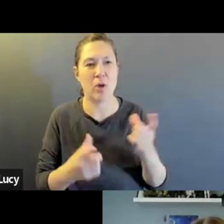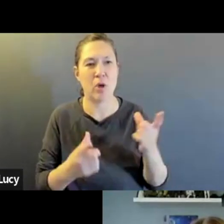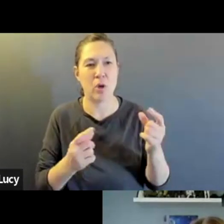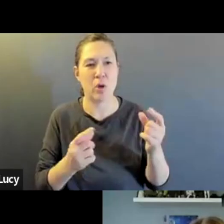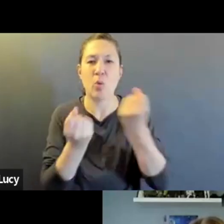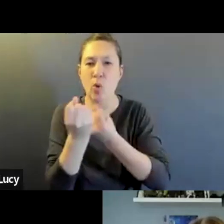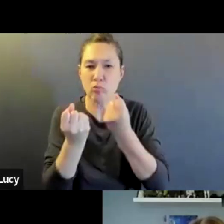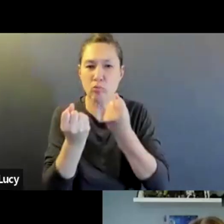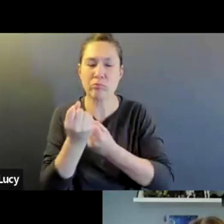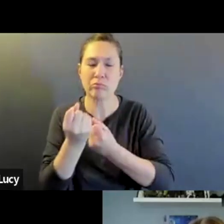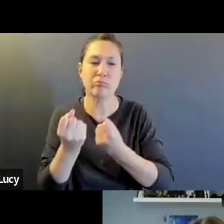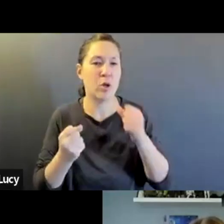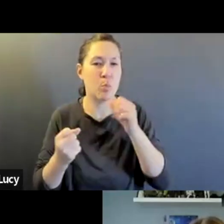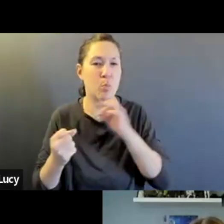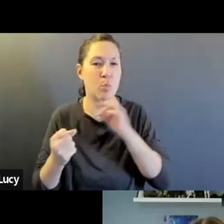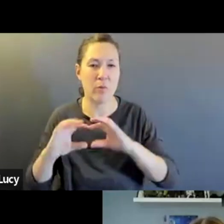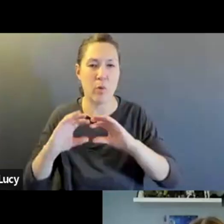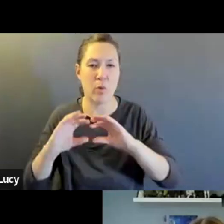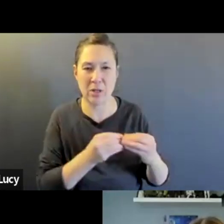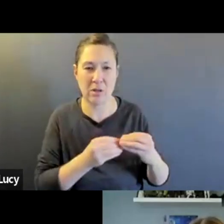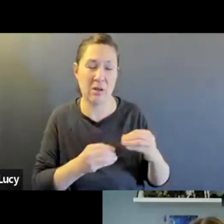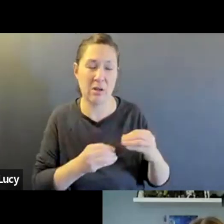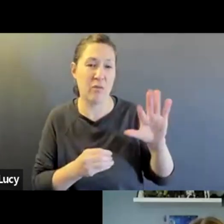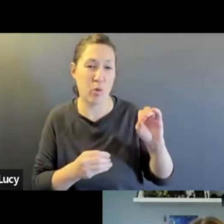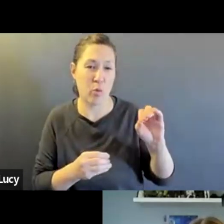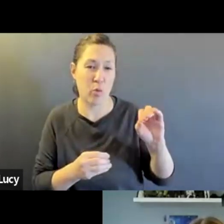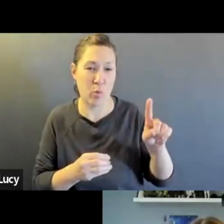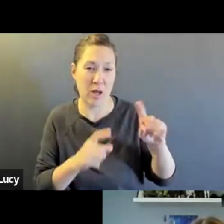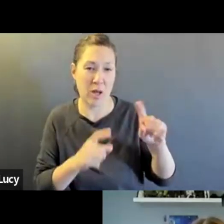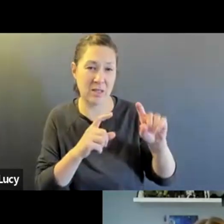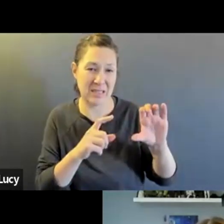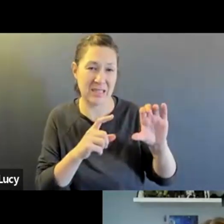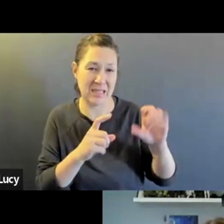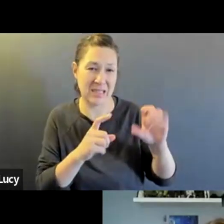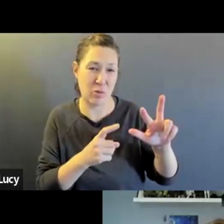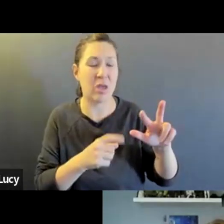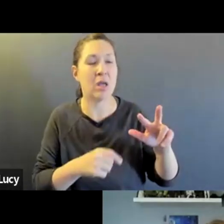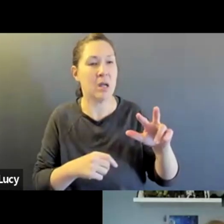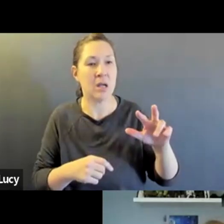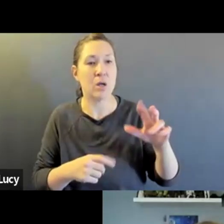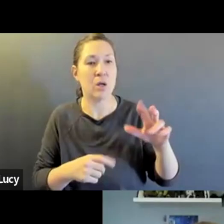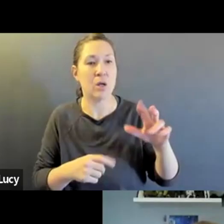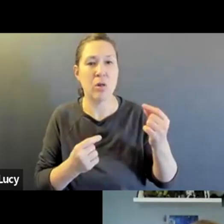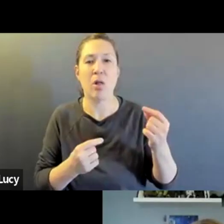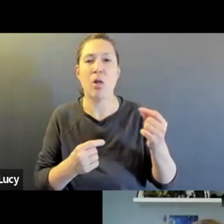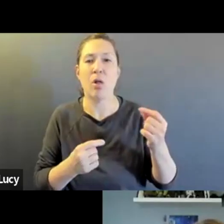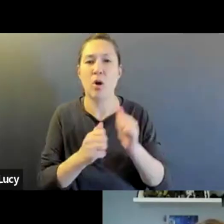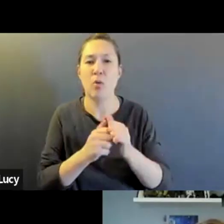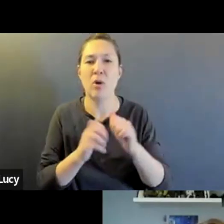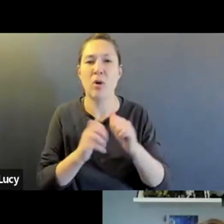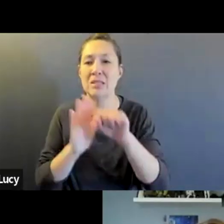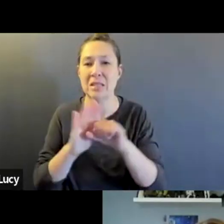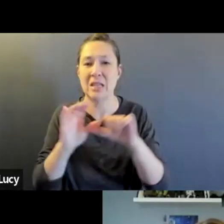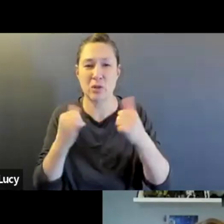nonprofit sector, specifically 501c3. And how we do it is through our network of state associations of nonprofits. So